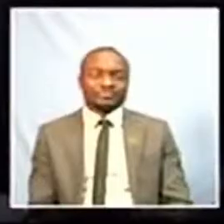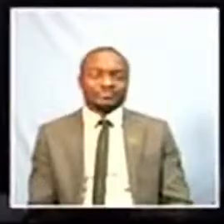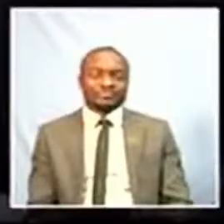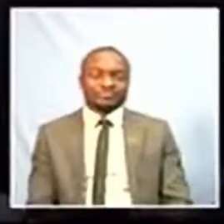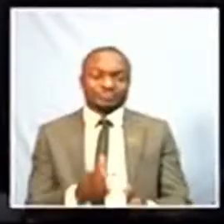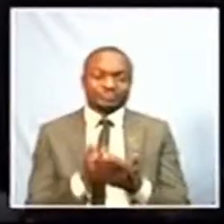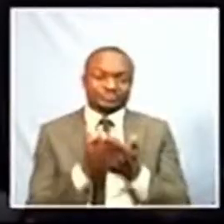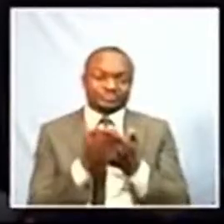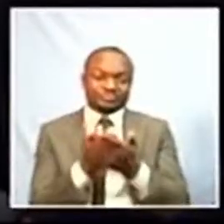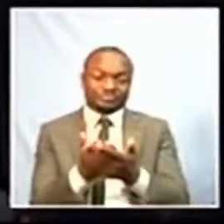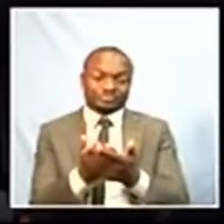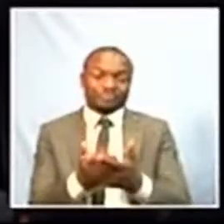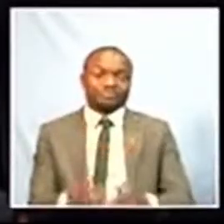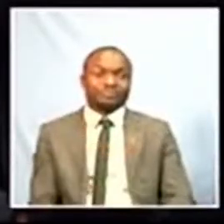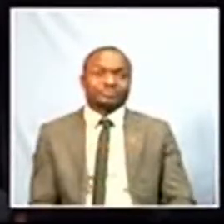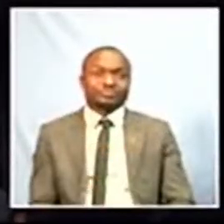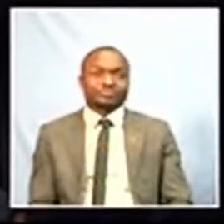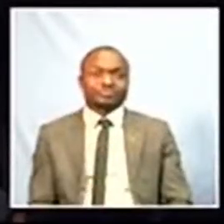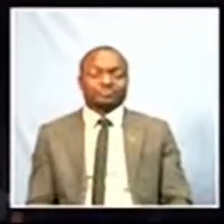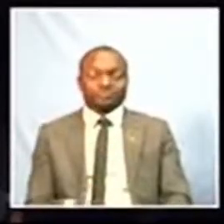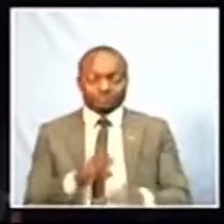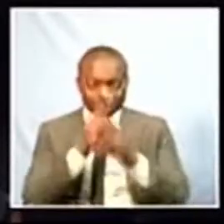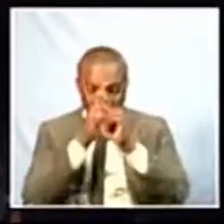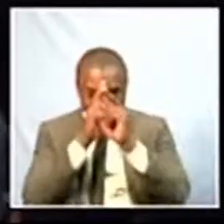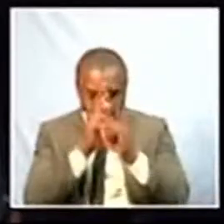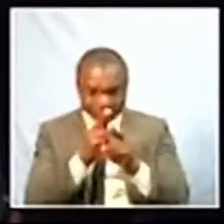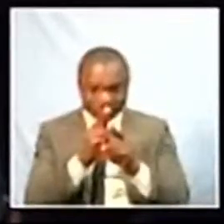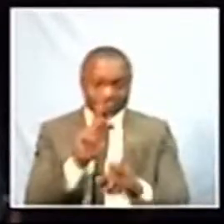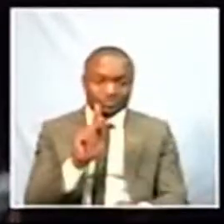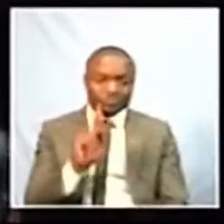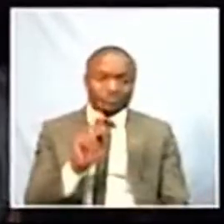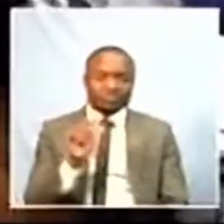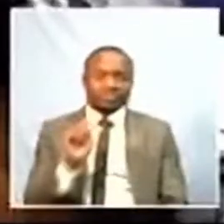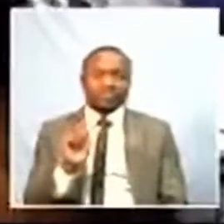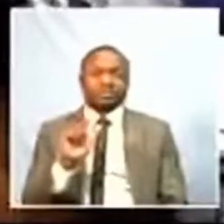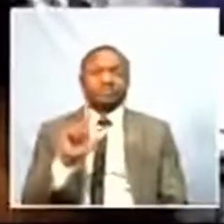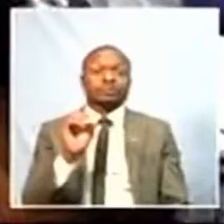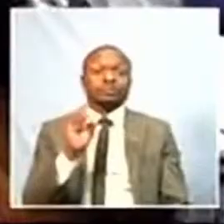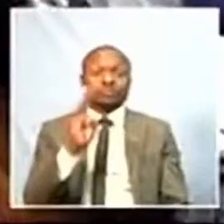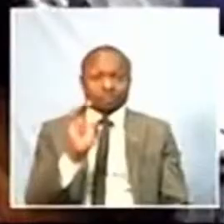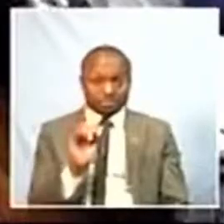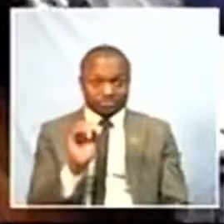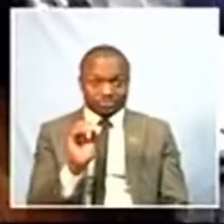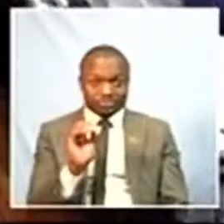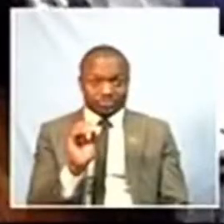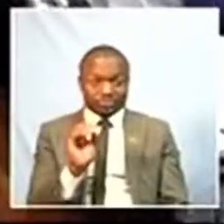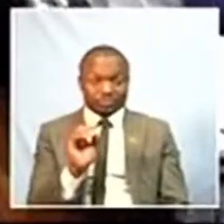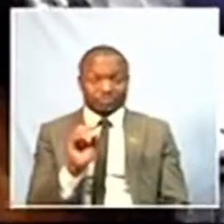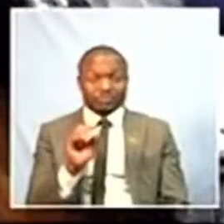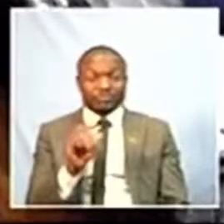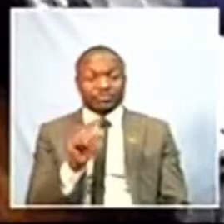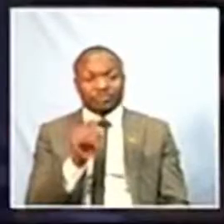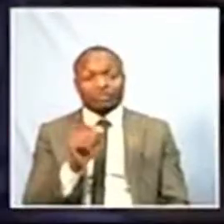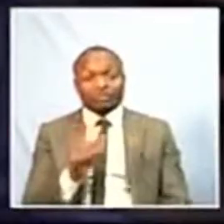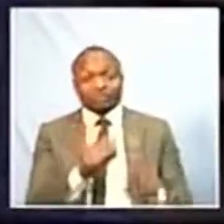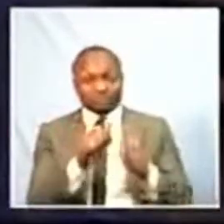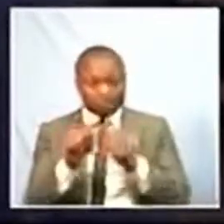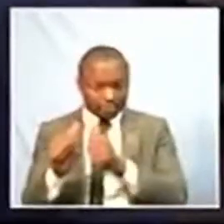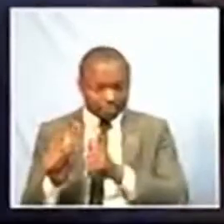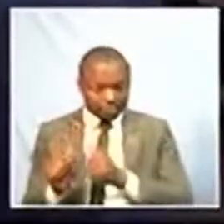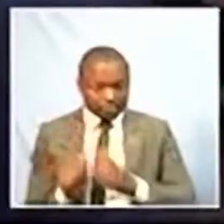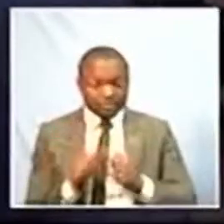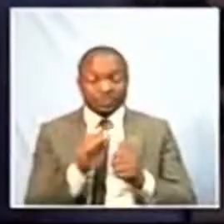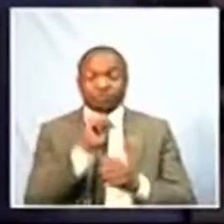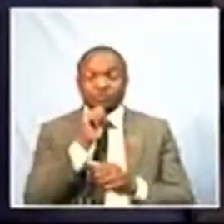I submit. It's Honorable Rajuma. Thank you, Chair. As if that action is not enough,